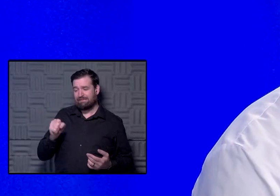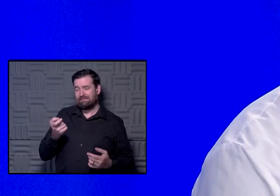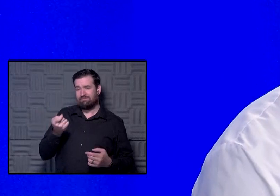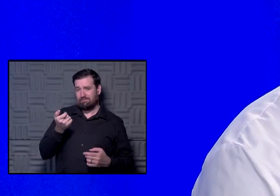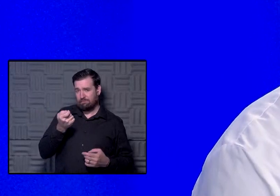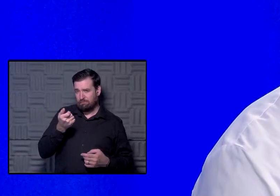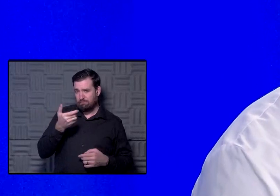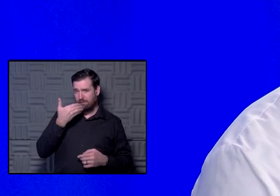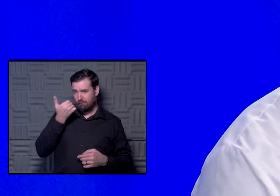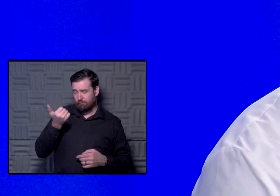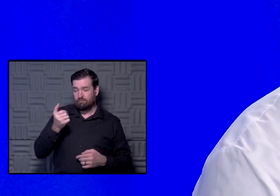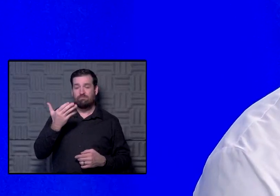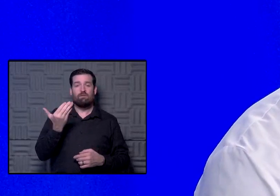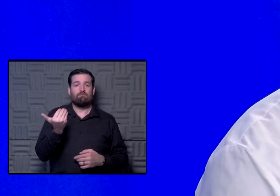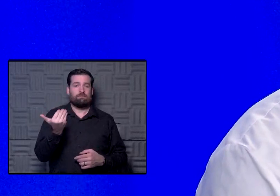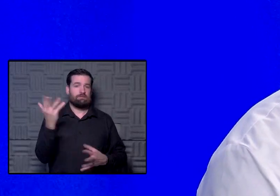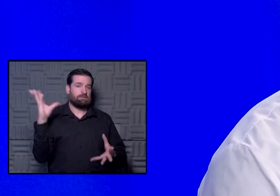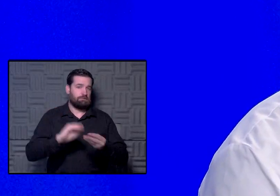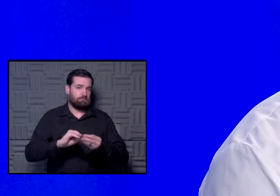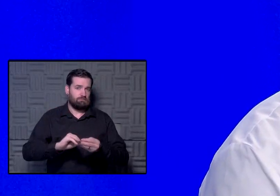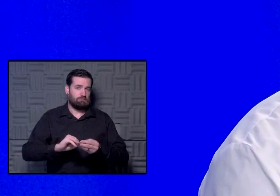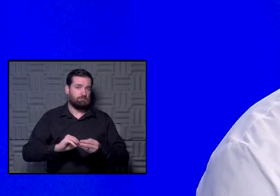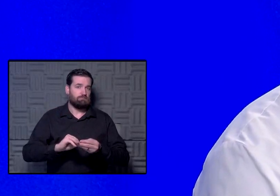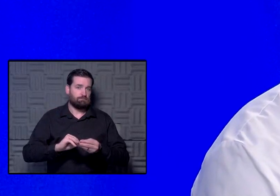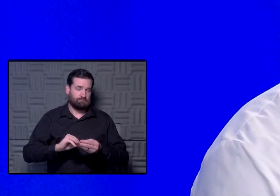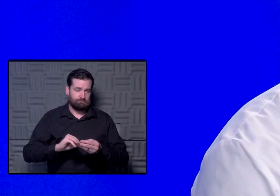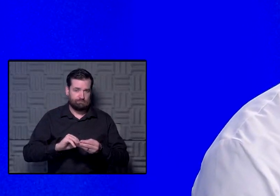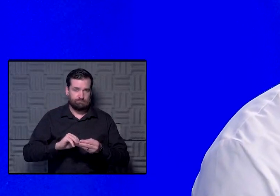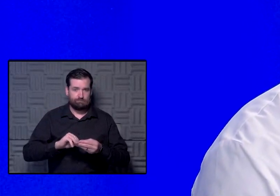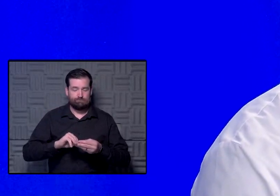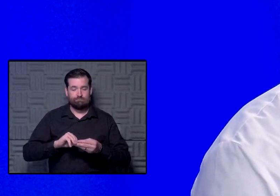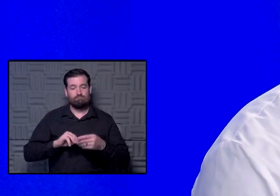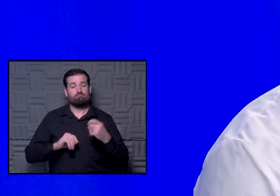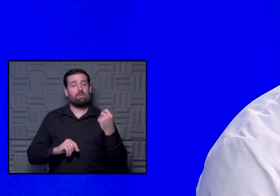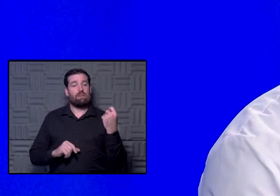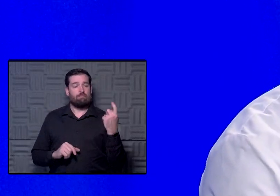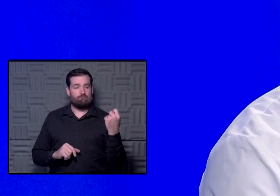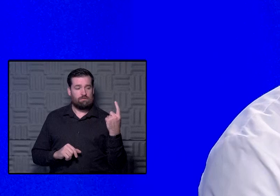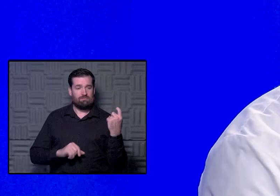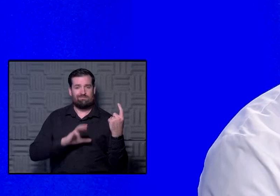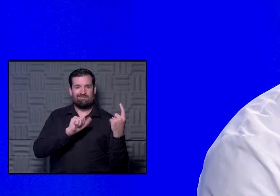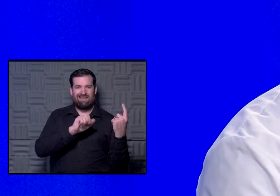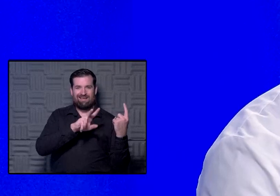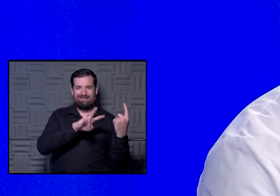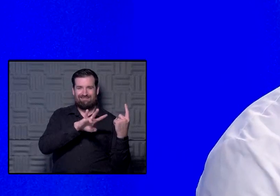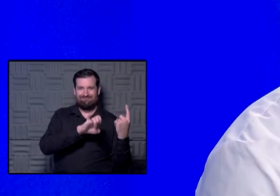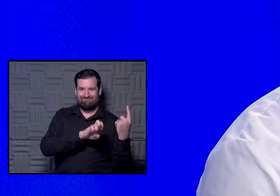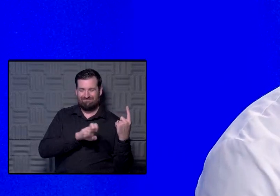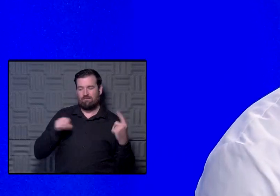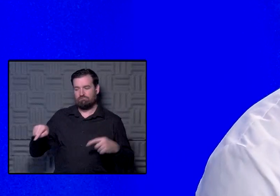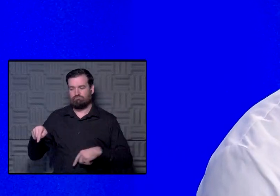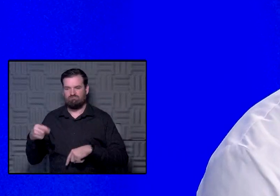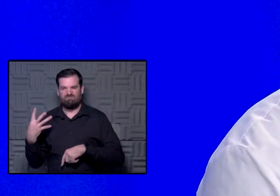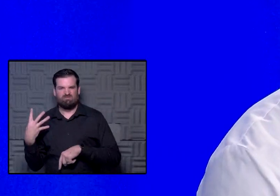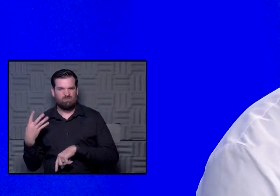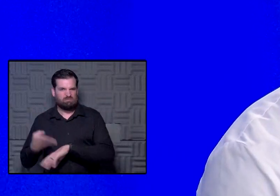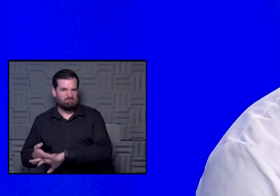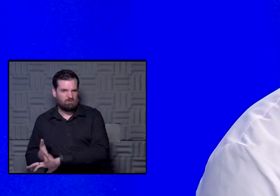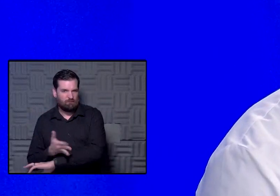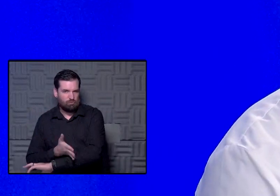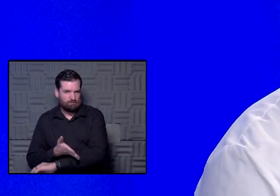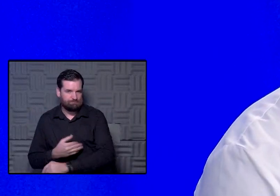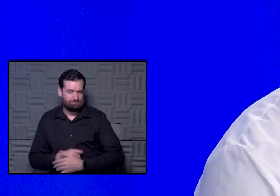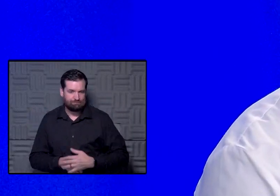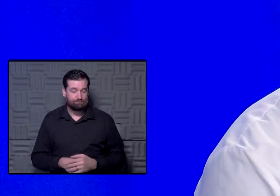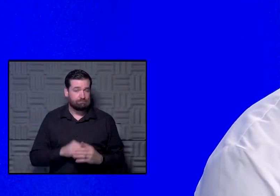better. 15 total people in the hospital, with 11 of those active and 4 of those in the recovery stage, luckily. So hopefully